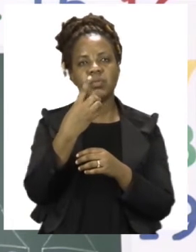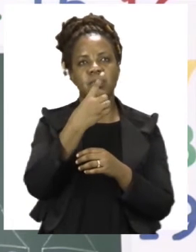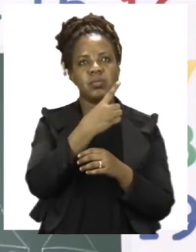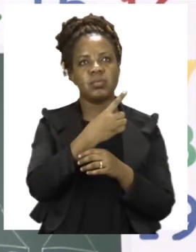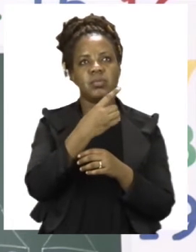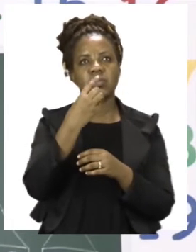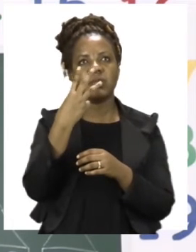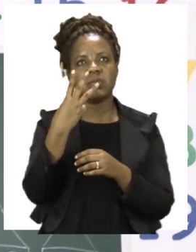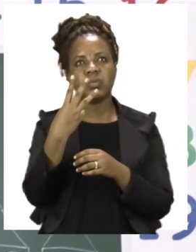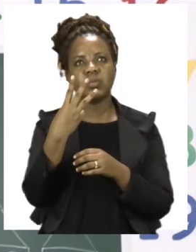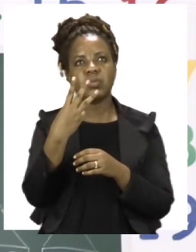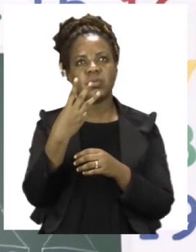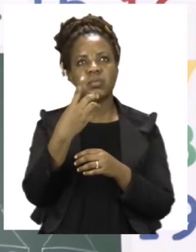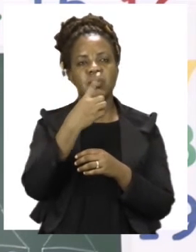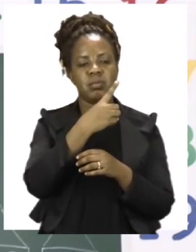13,